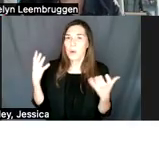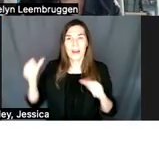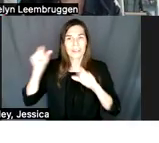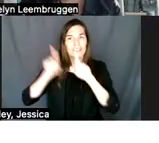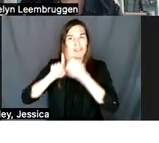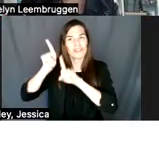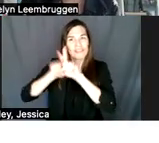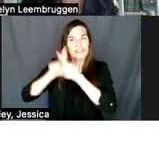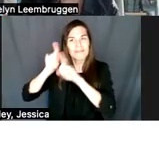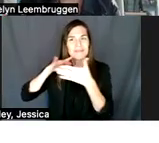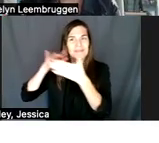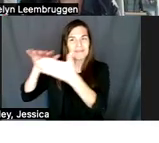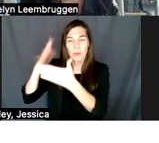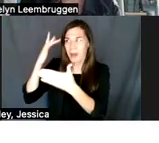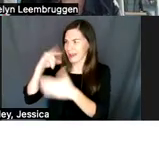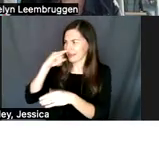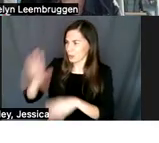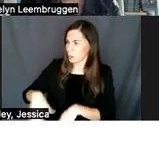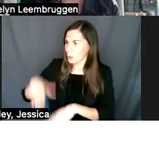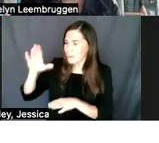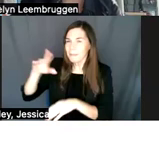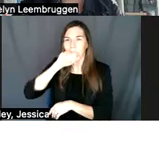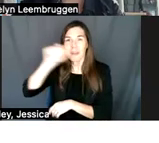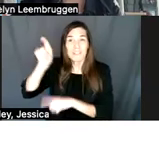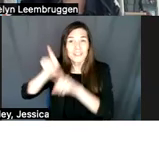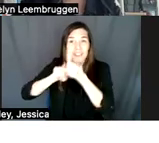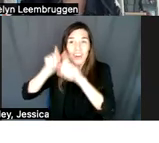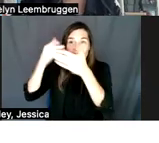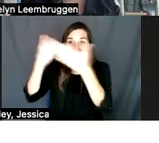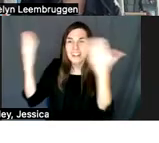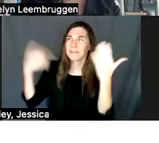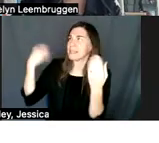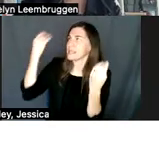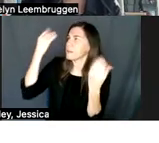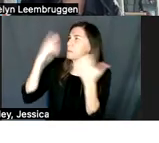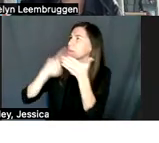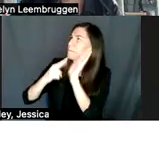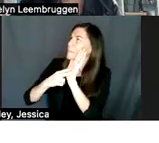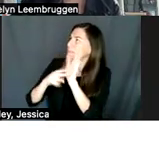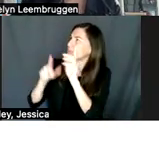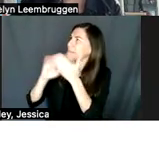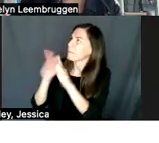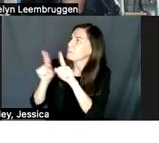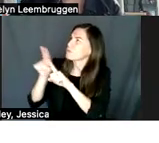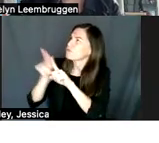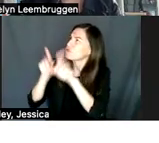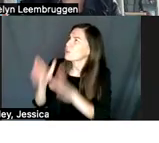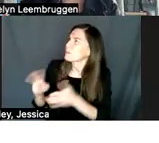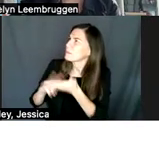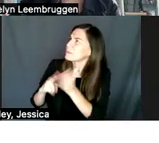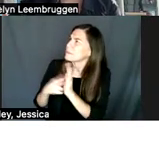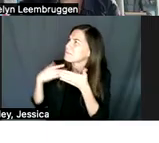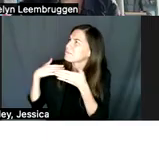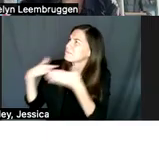astronomer because ever since I was a kid, I liked the stars, but I hadn't really thought about what it would mean to be an astronomer. So that led